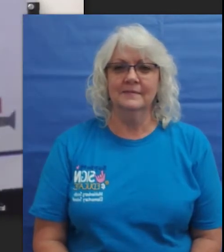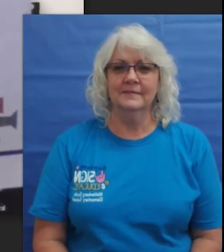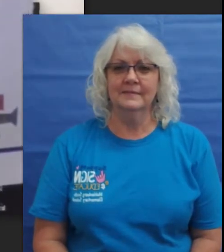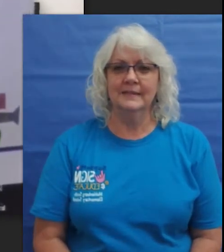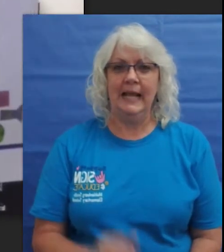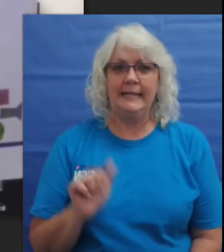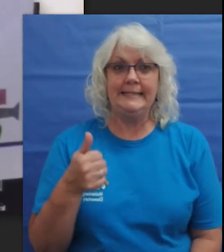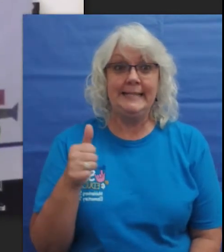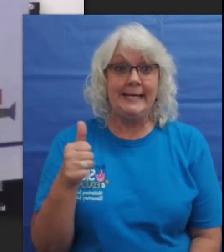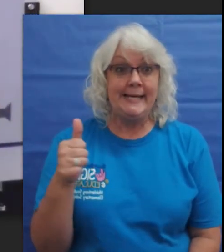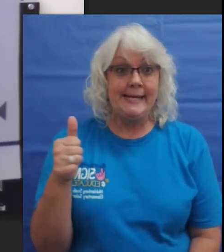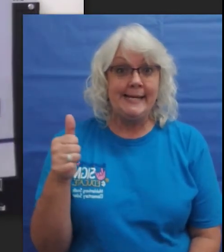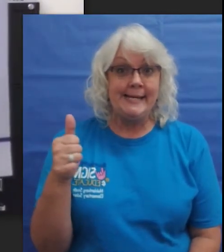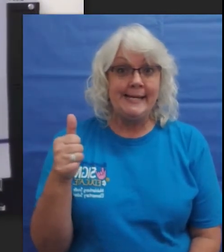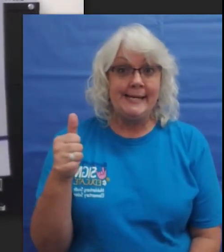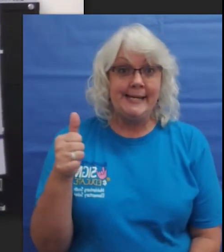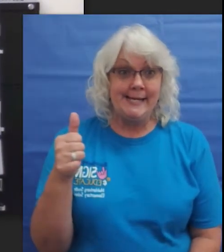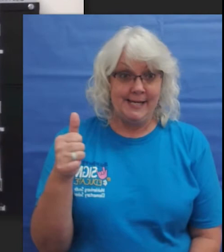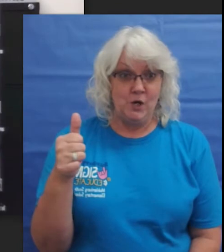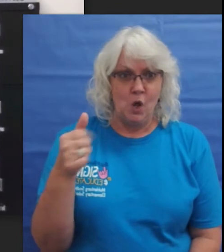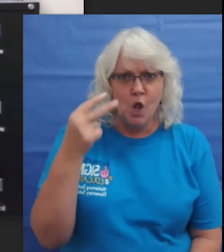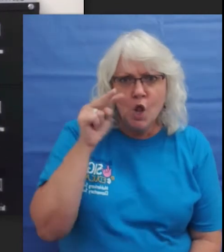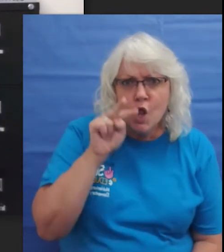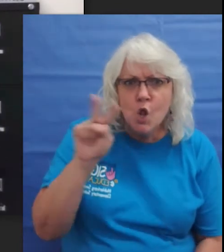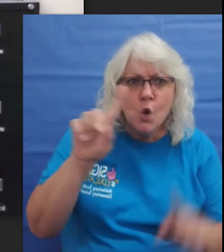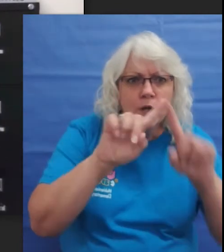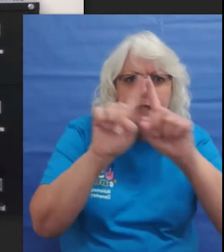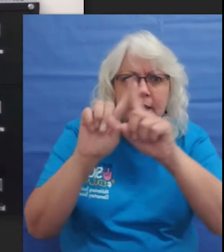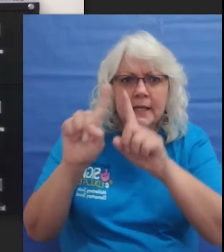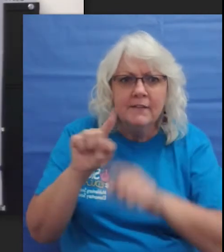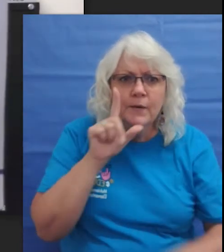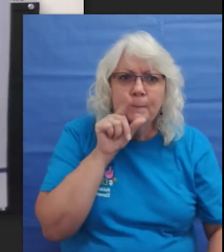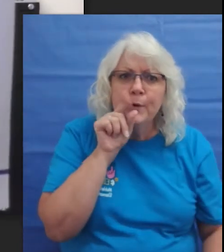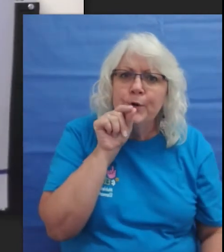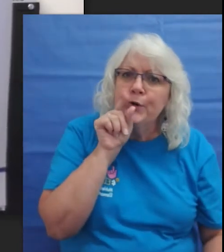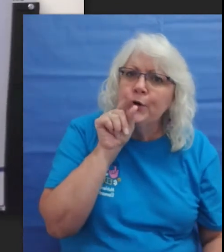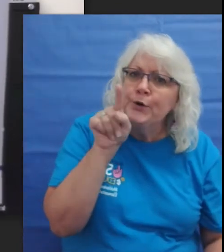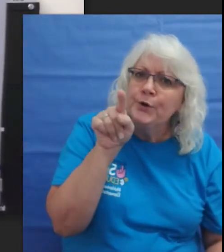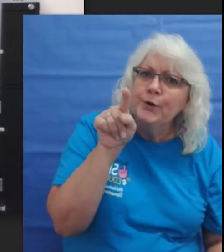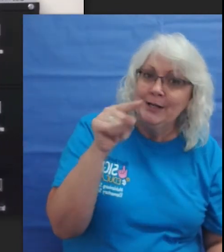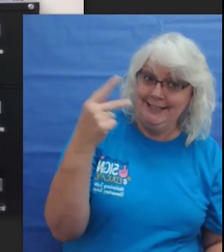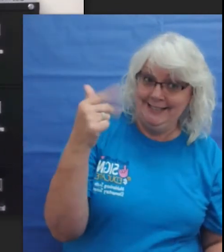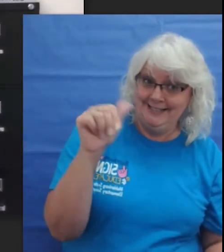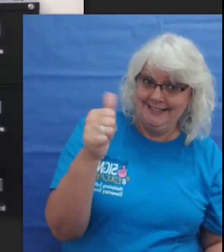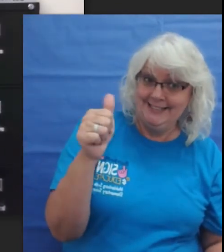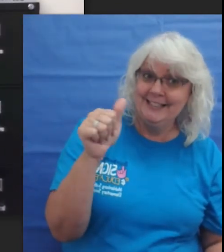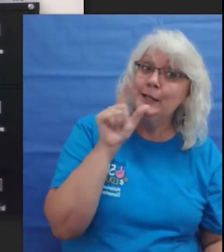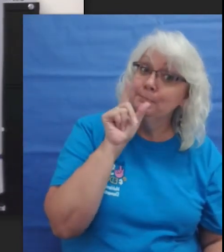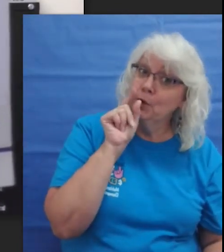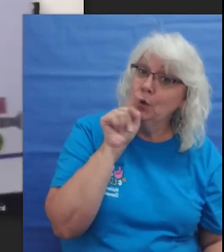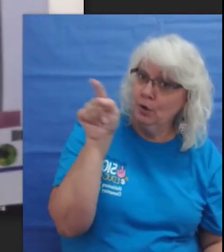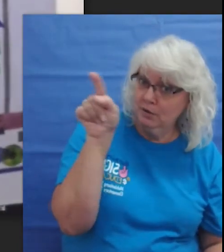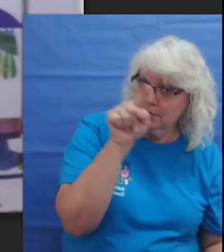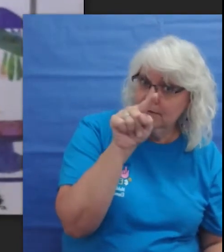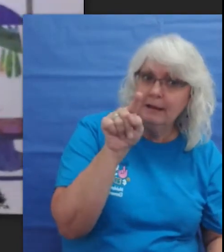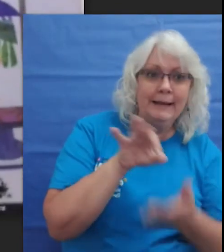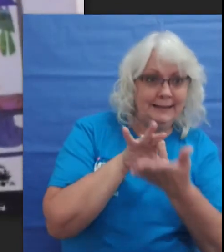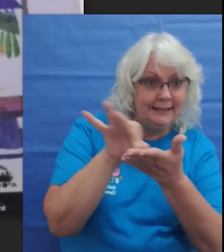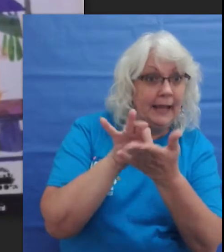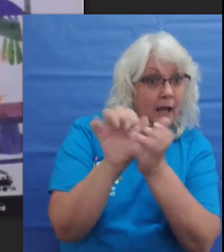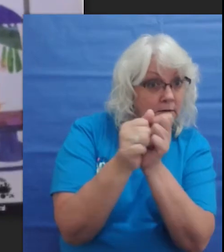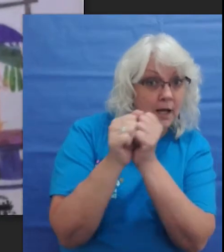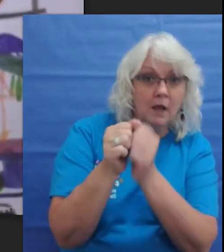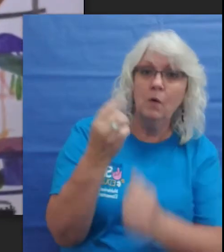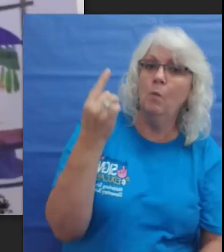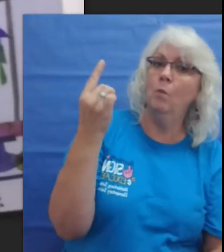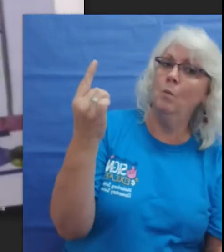And 10. Oh, look at those different types of birds. There are 10 birds. Let's count them.